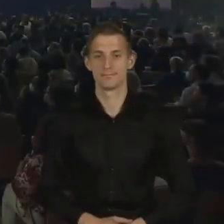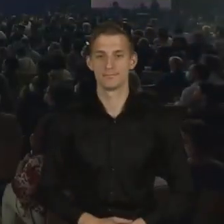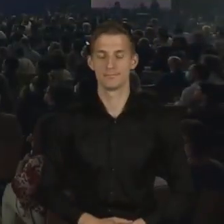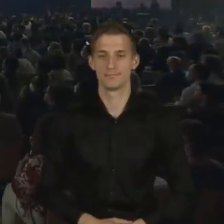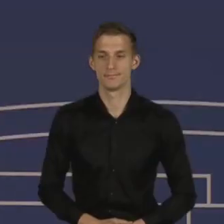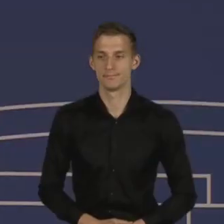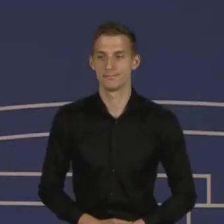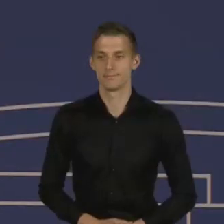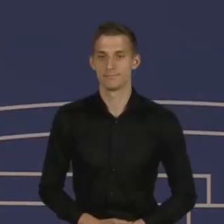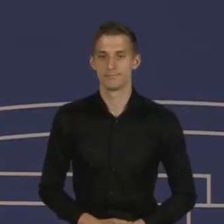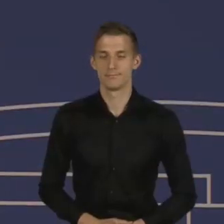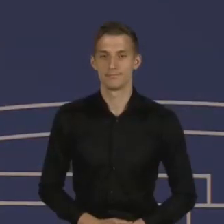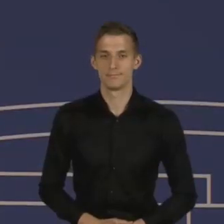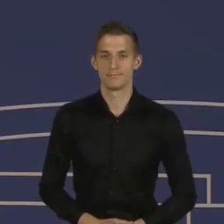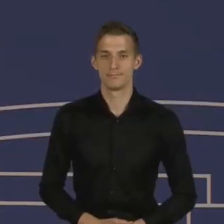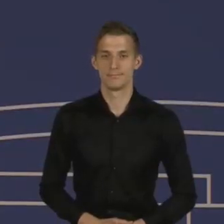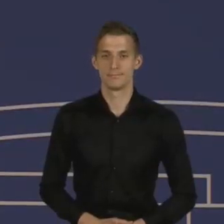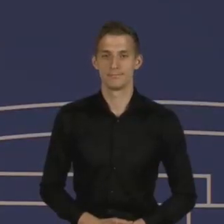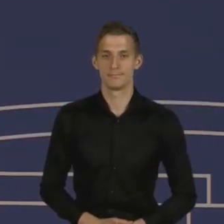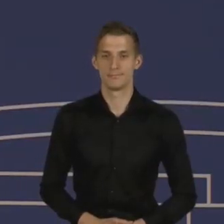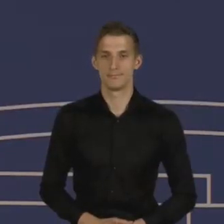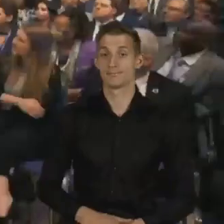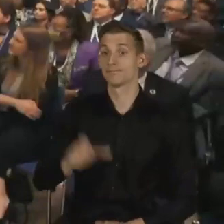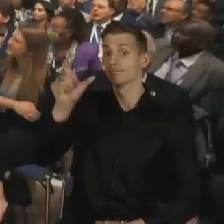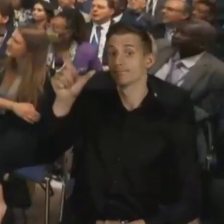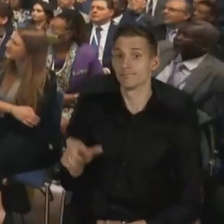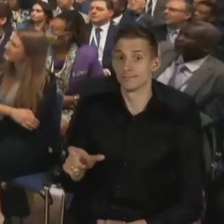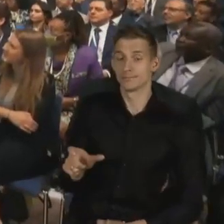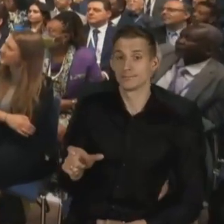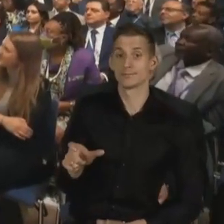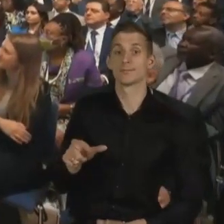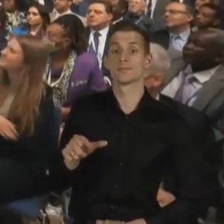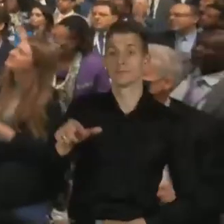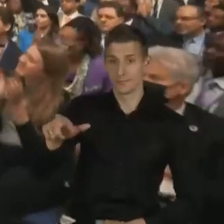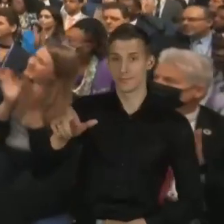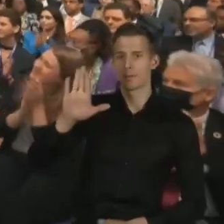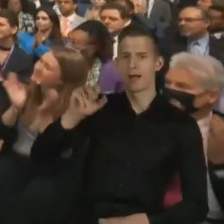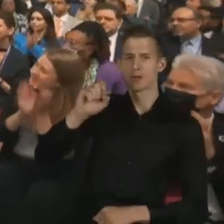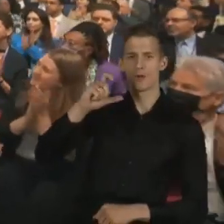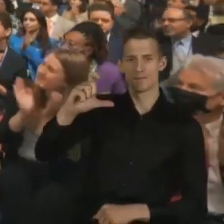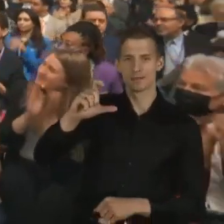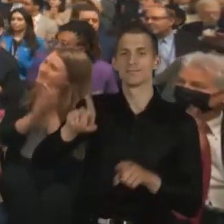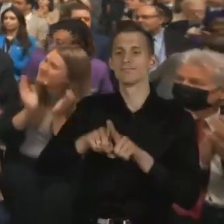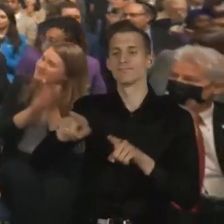Mr. Barry Verbranowicz, Mayor of Kitchener and Governing President of United Cities and Local Governments.